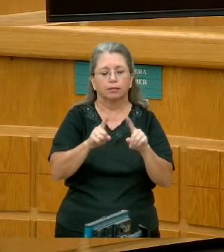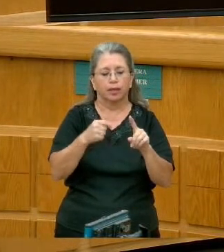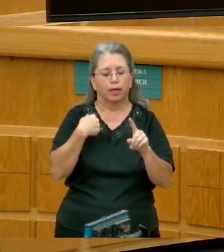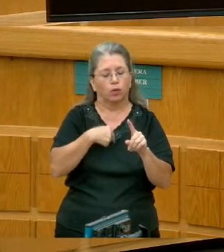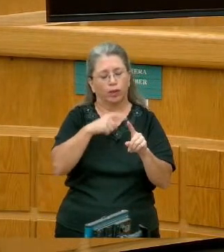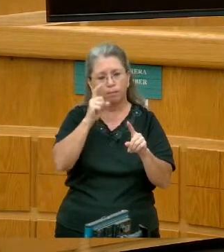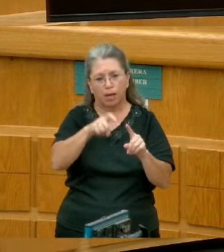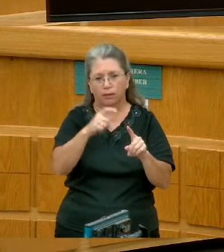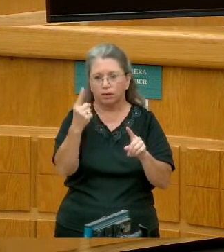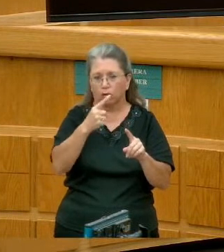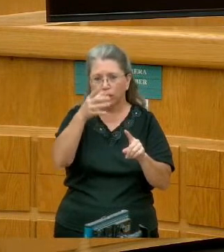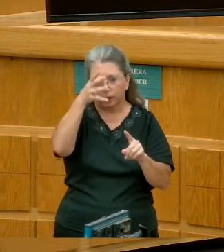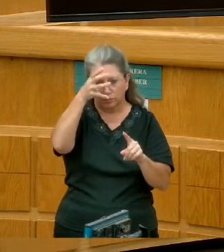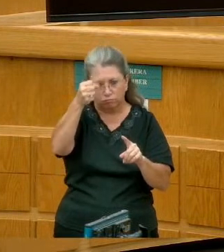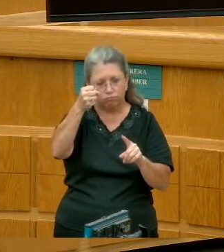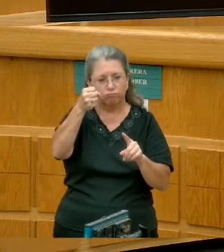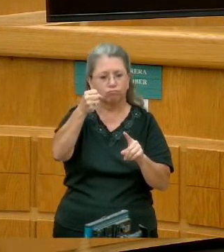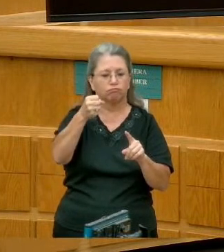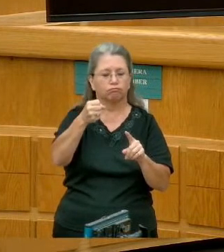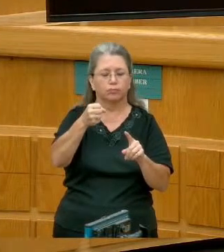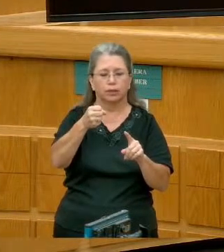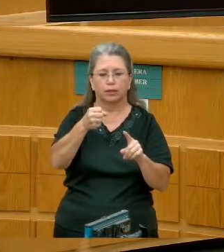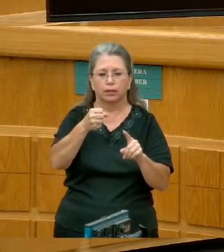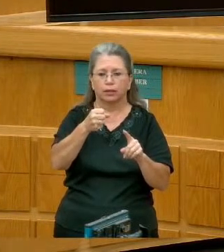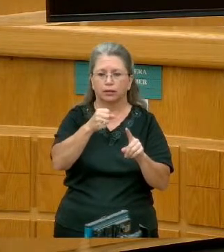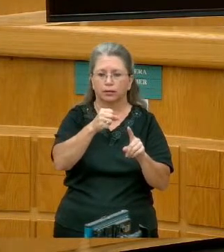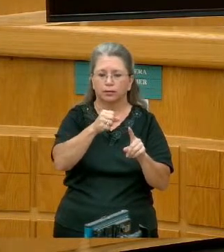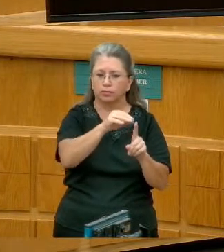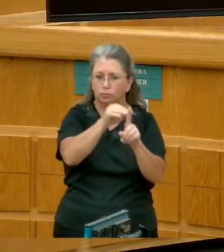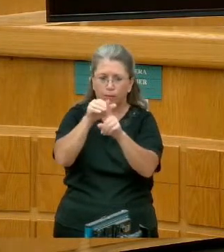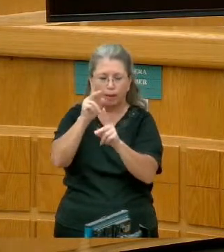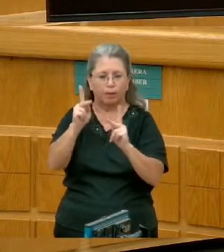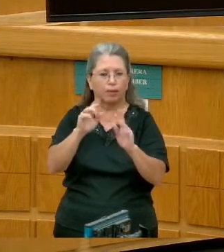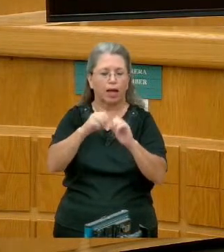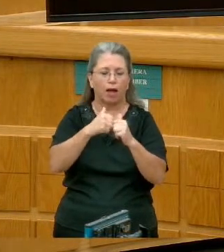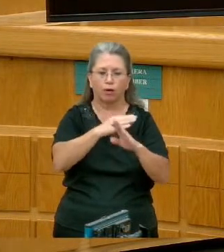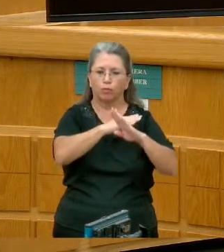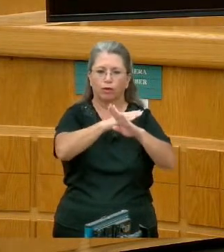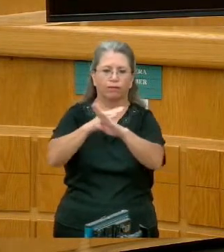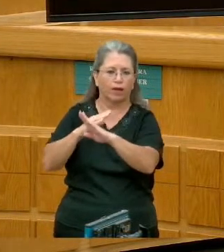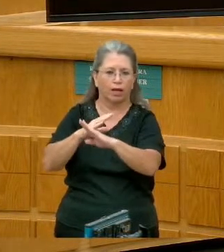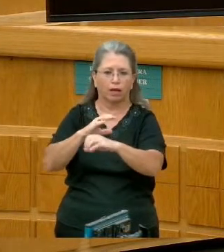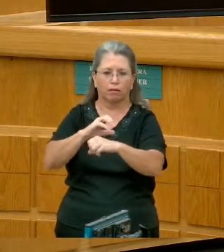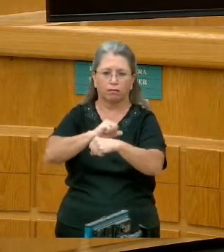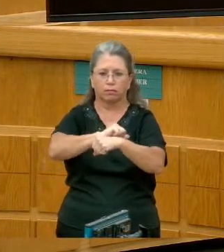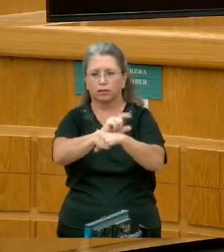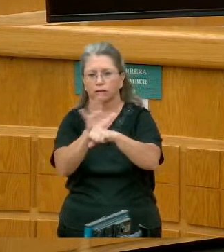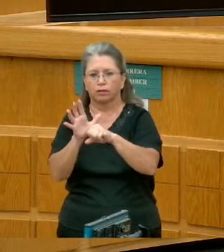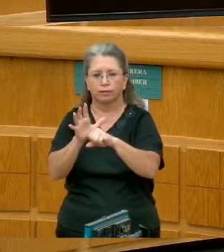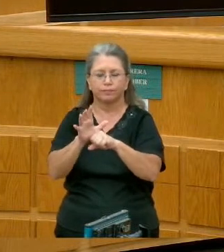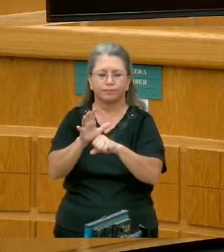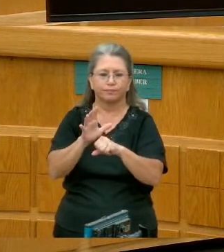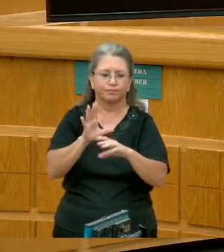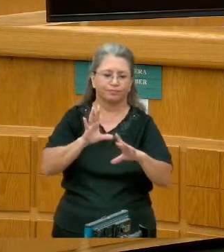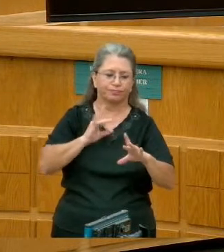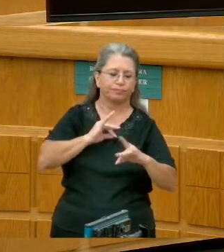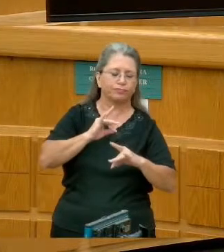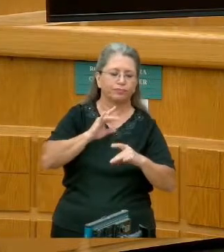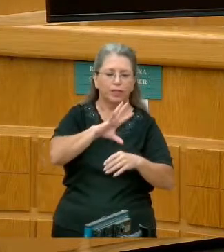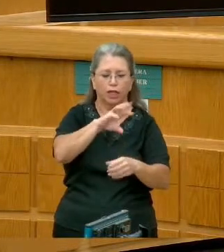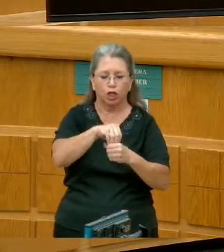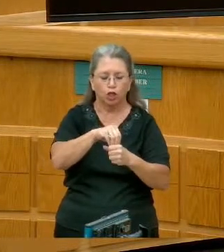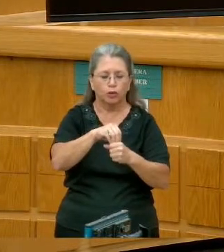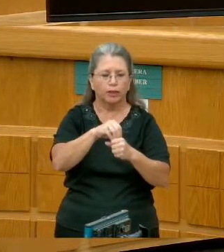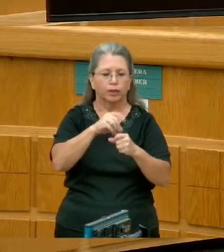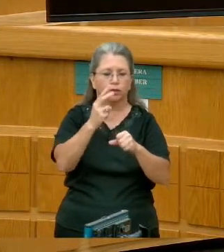prevent COVID, how not to get it. And remember all those interventions that we've talked to you about, to include wearing a face